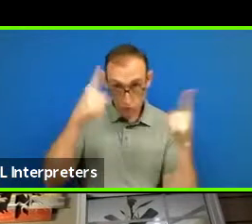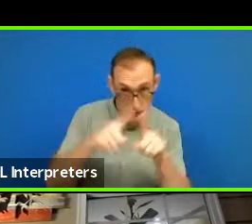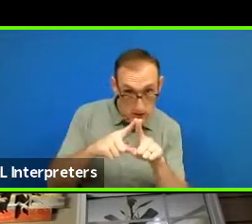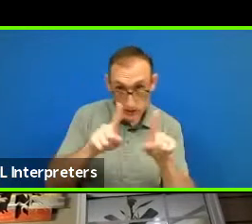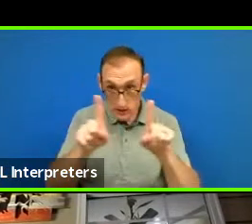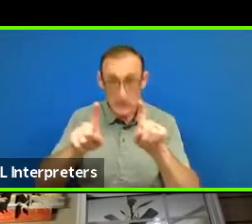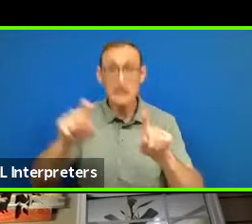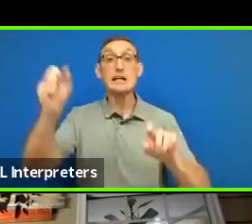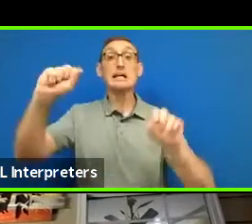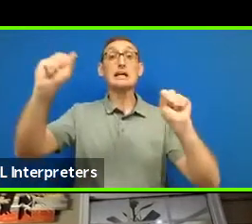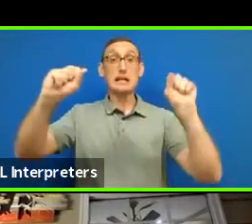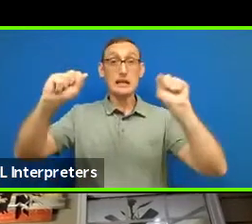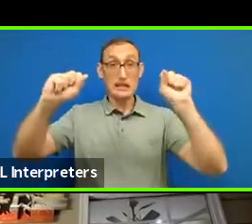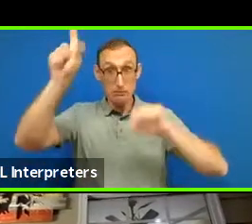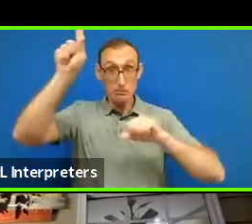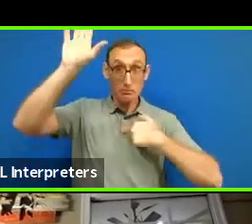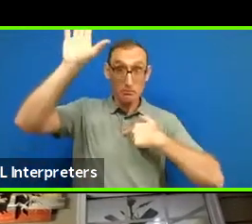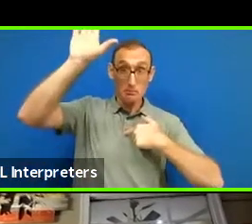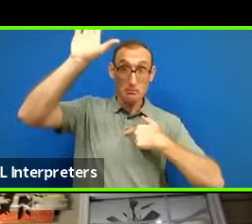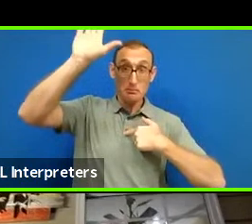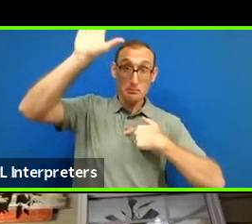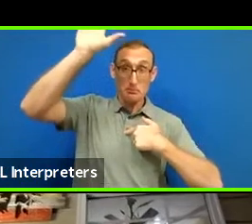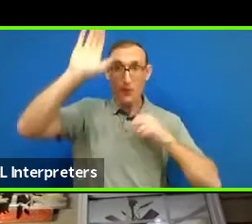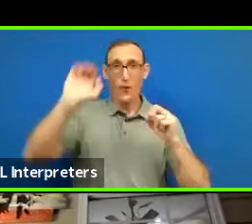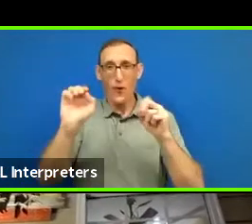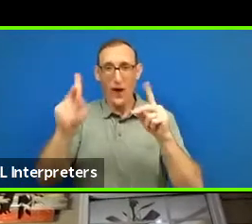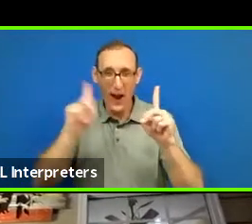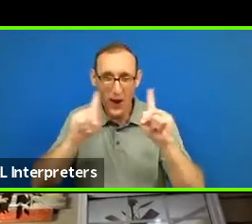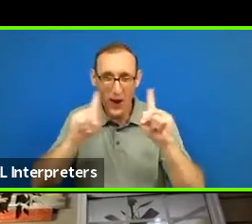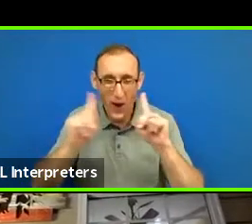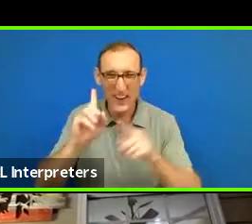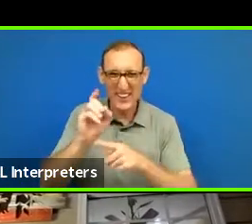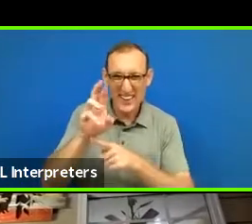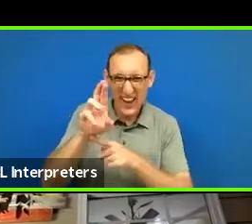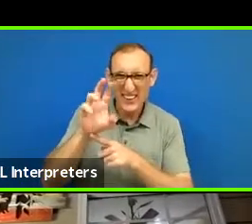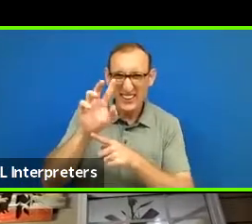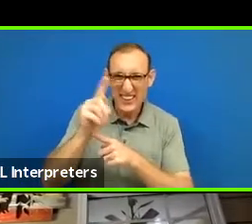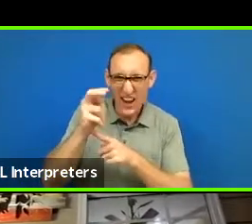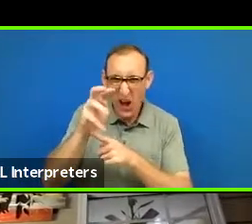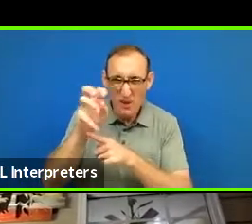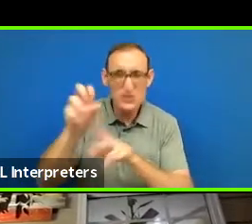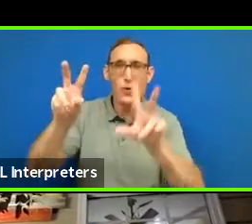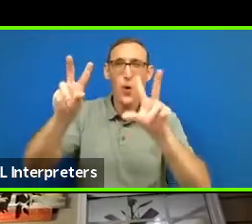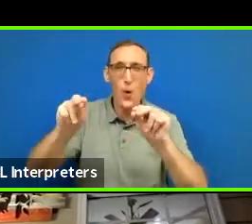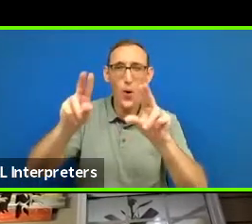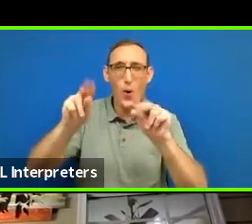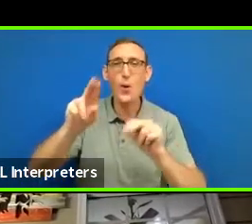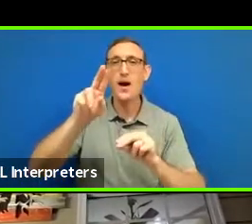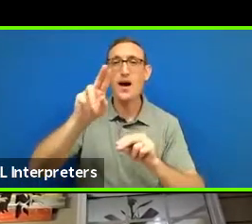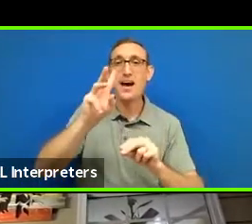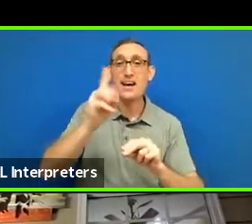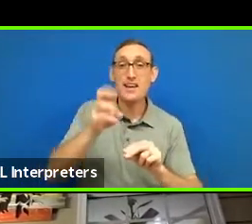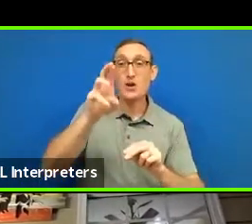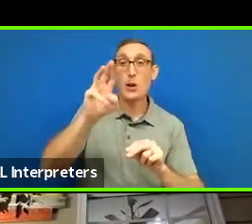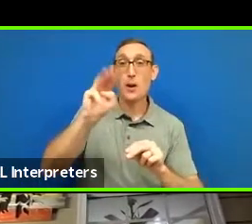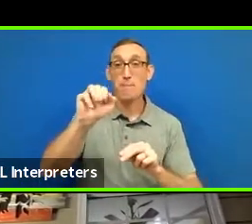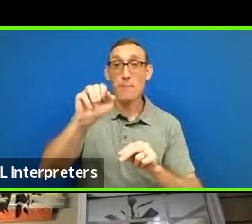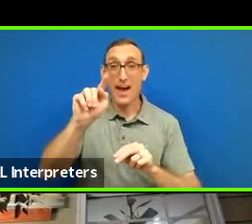adjourn. Okay, I think I heard Dr. Thomas, no, Dr. Maddox make the